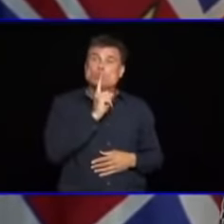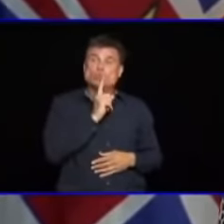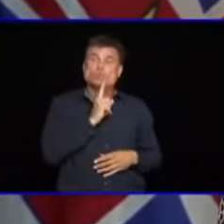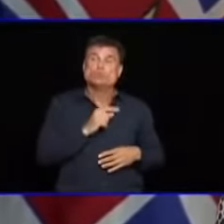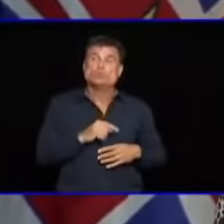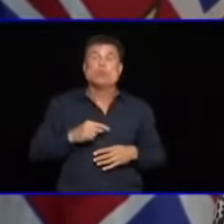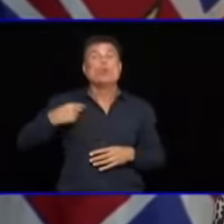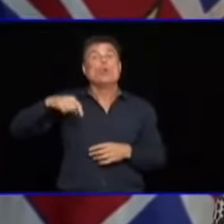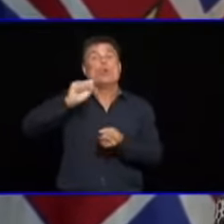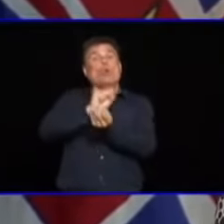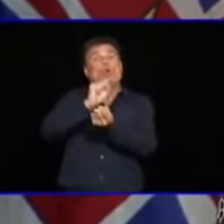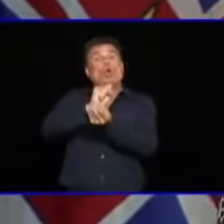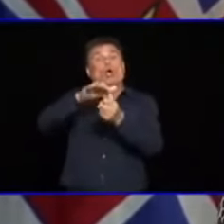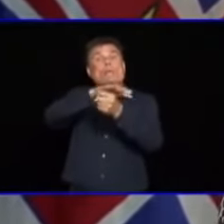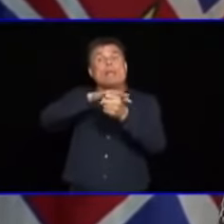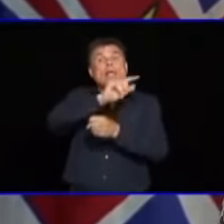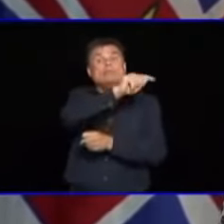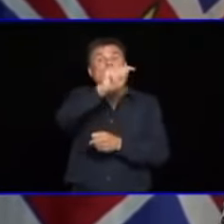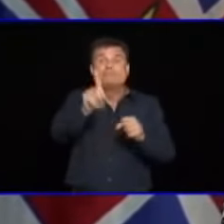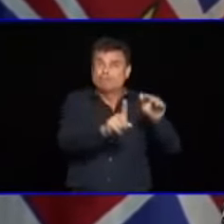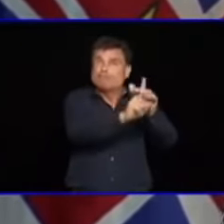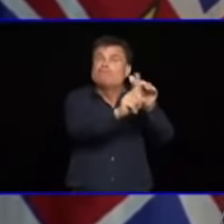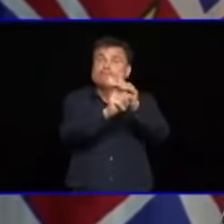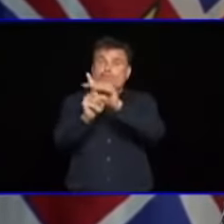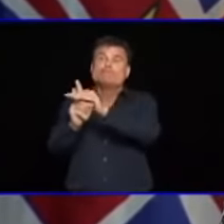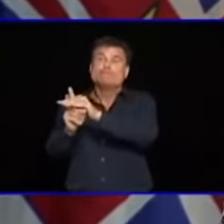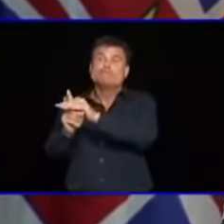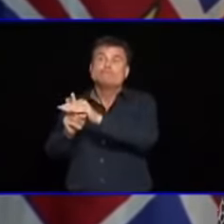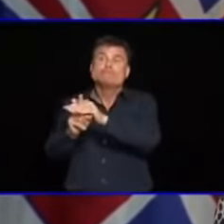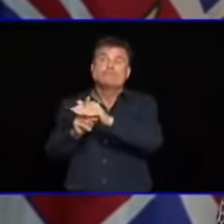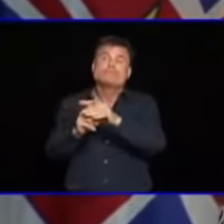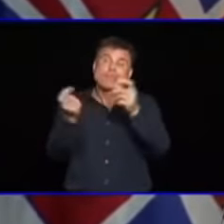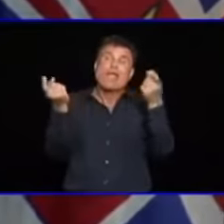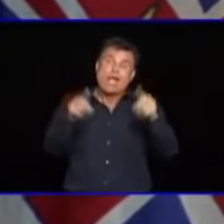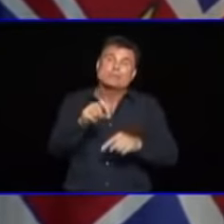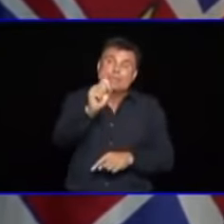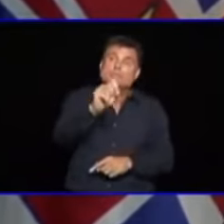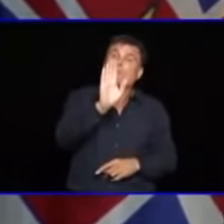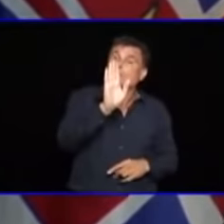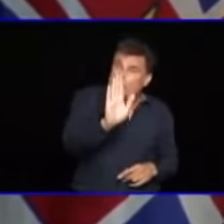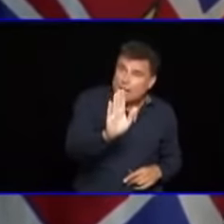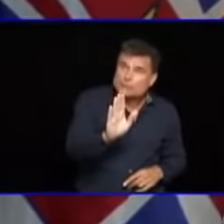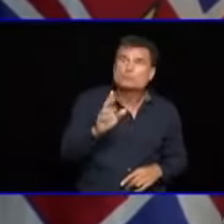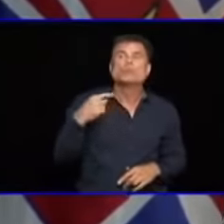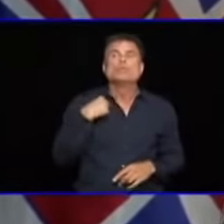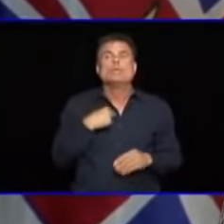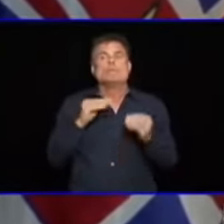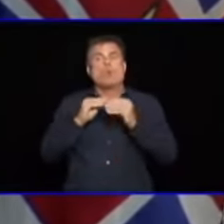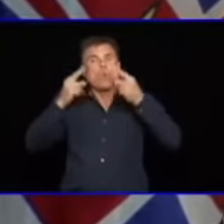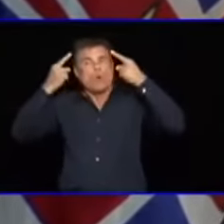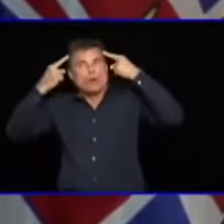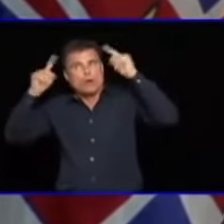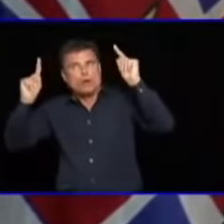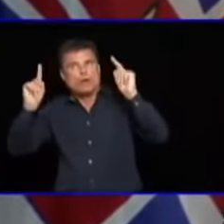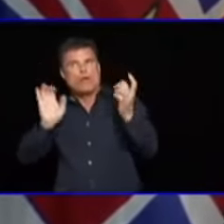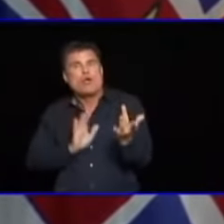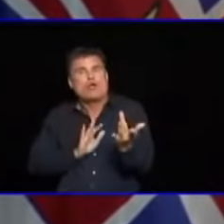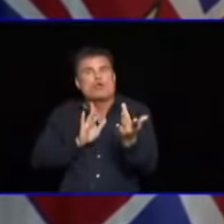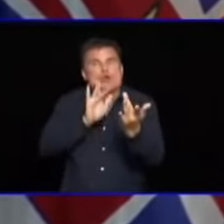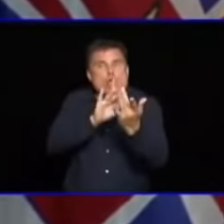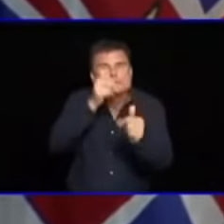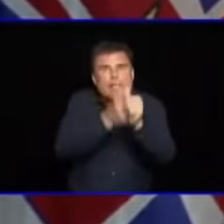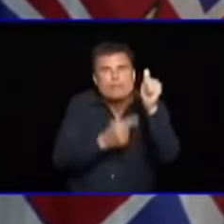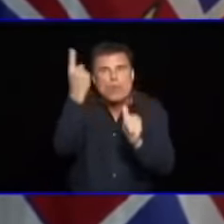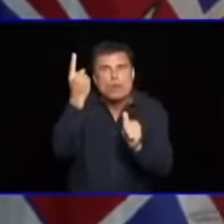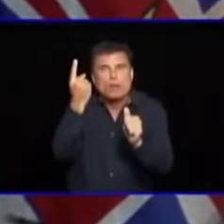been reported publicly in workplaces, many of the smaller ones where we are able to find everybody aren't in the public eye in the